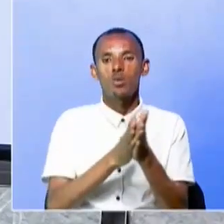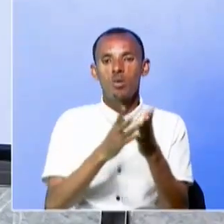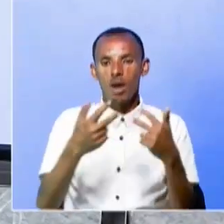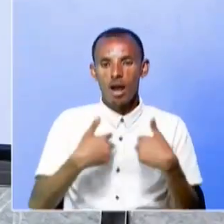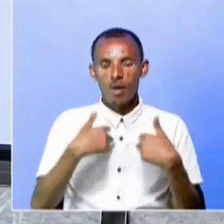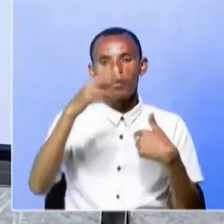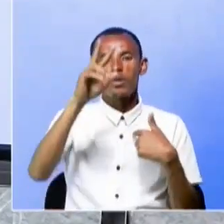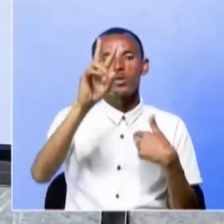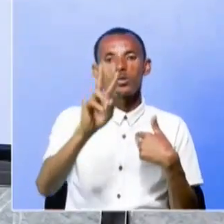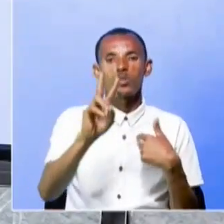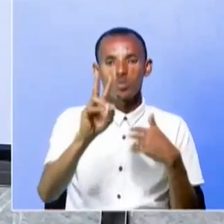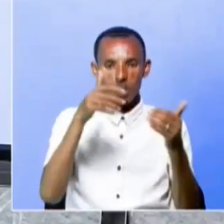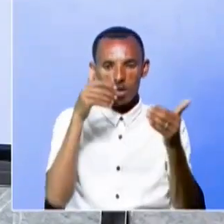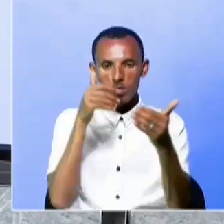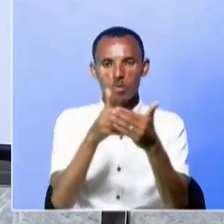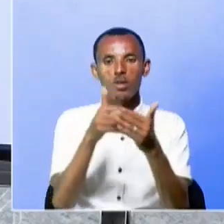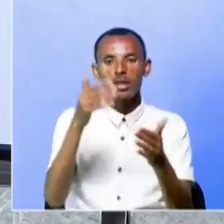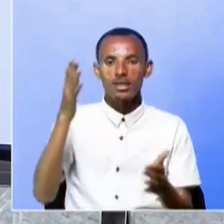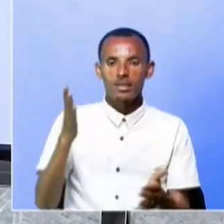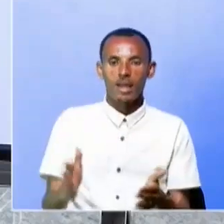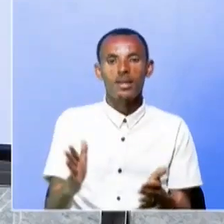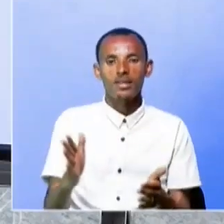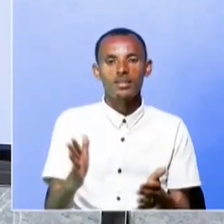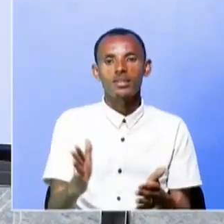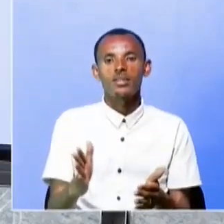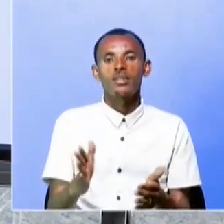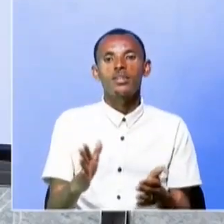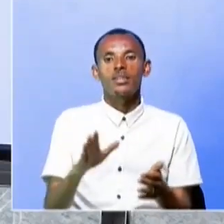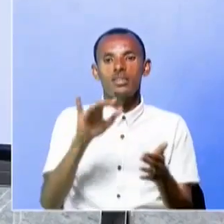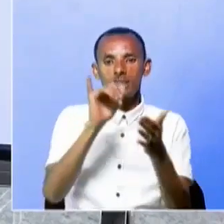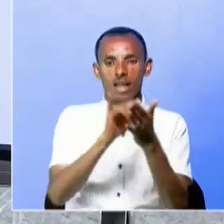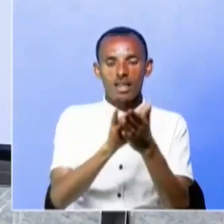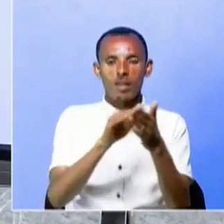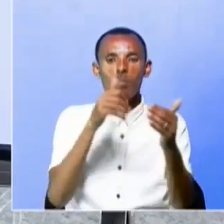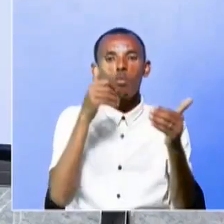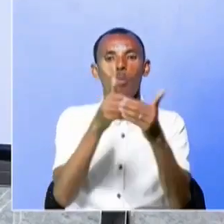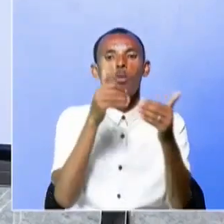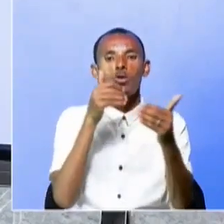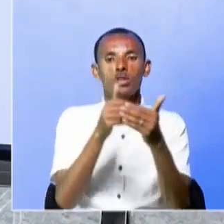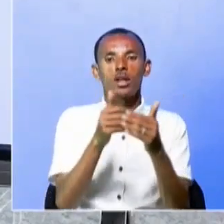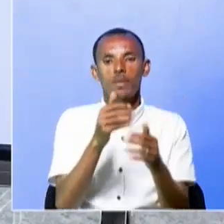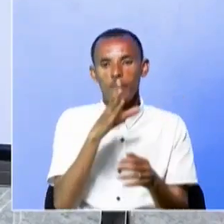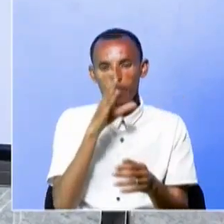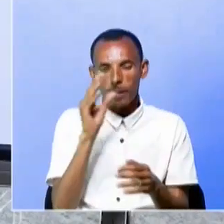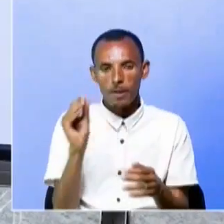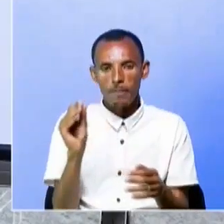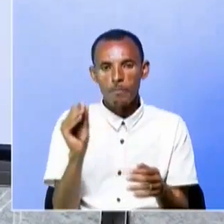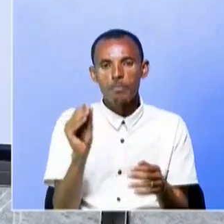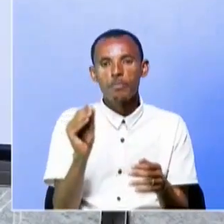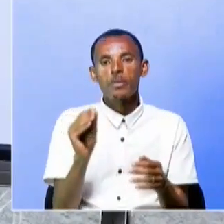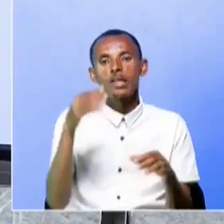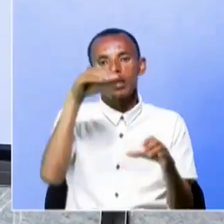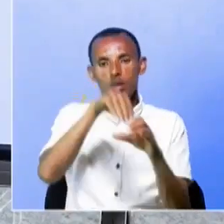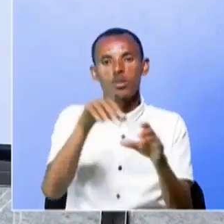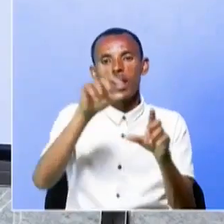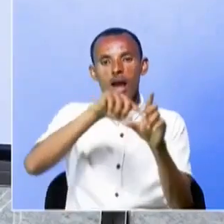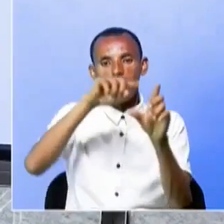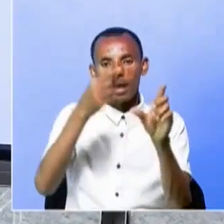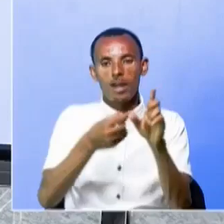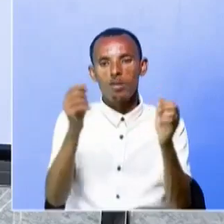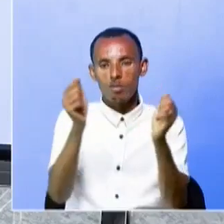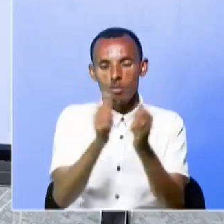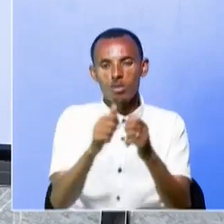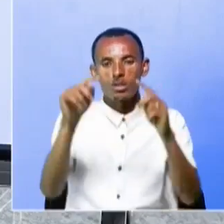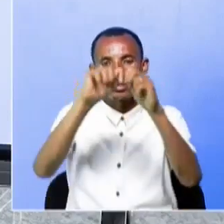two corresponding sides that are proportional, and the included angle in both